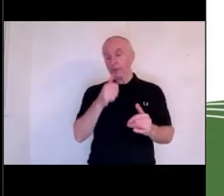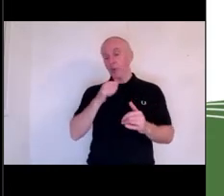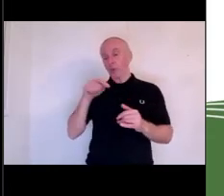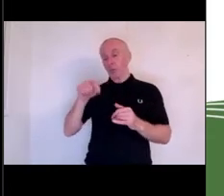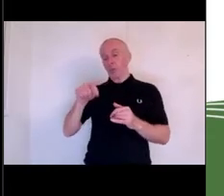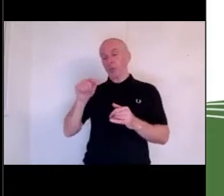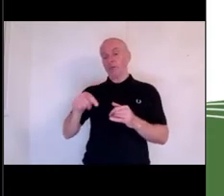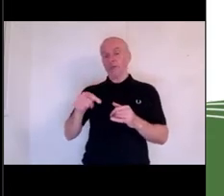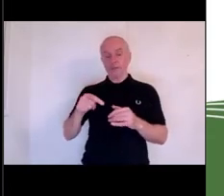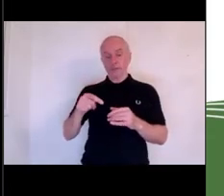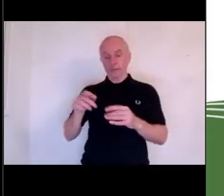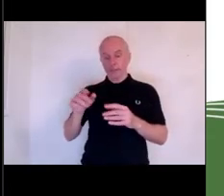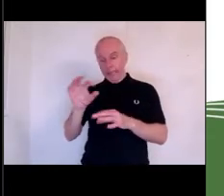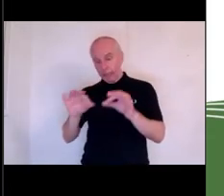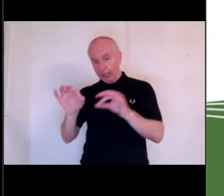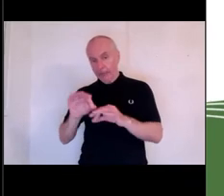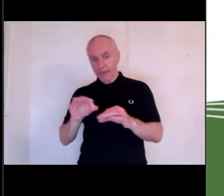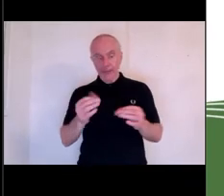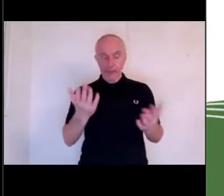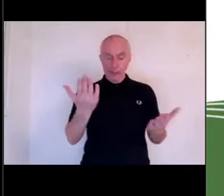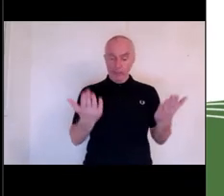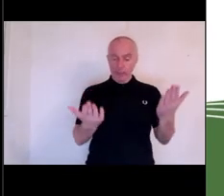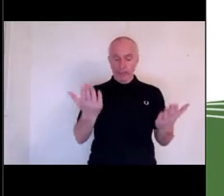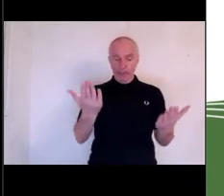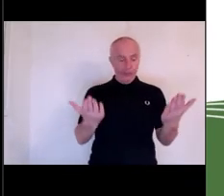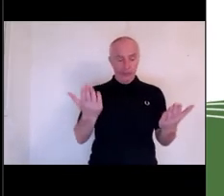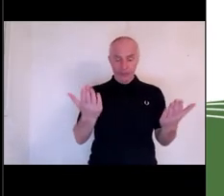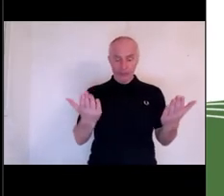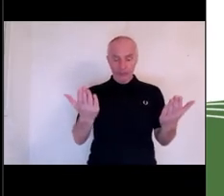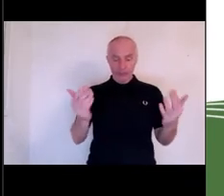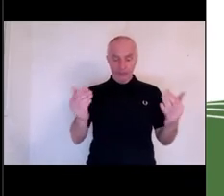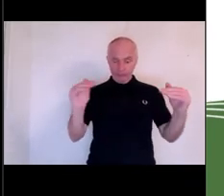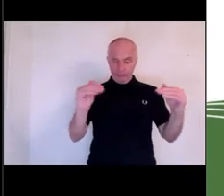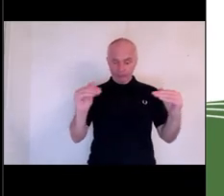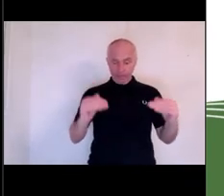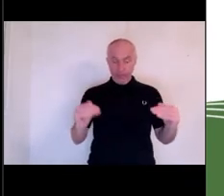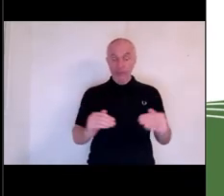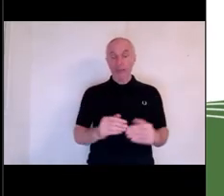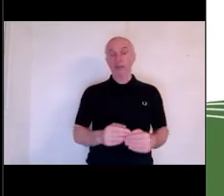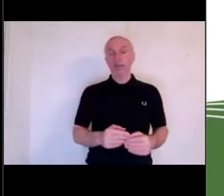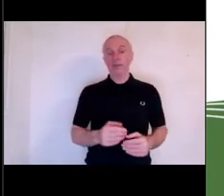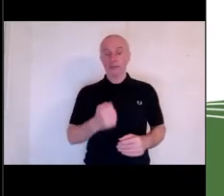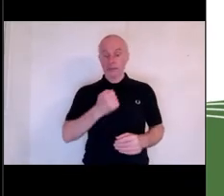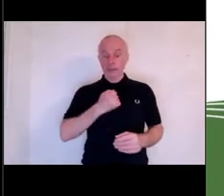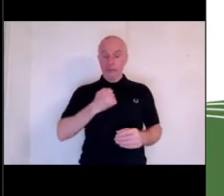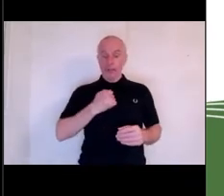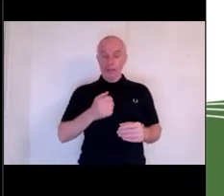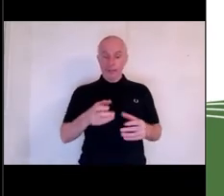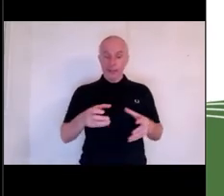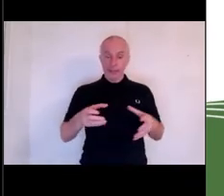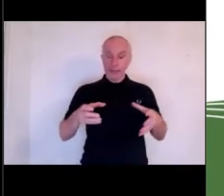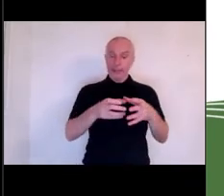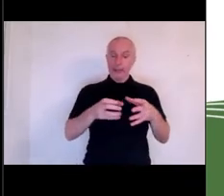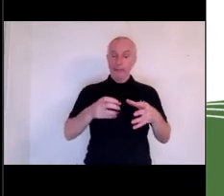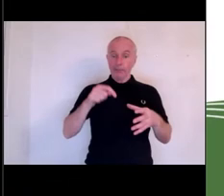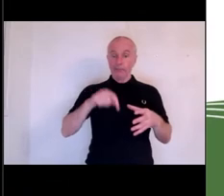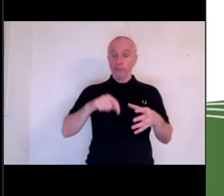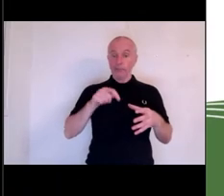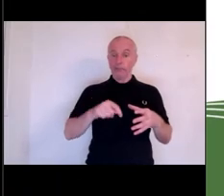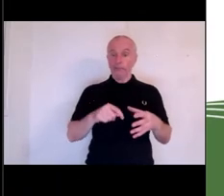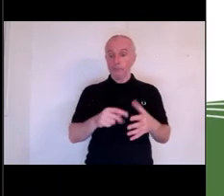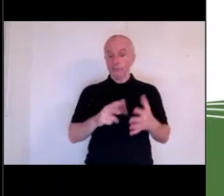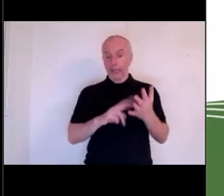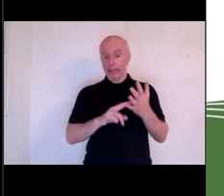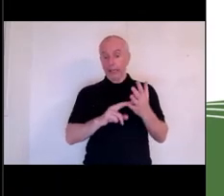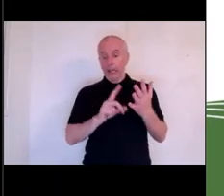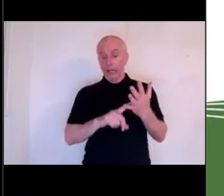And then we'll compare that to the results of what we get. And that's one of the tasks that my team at NNL does. We look at the